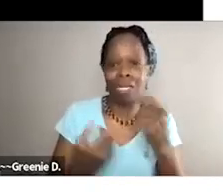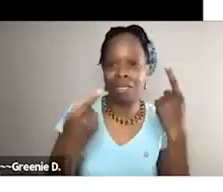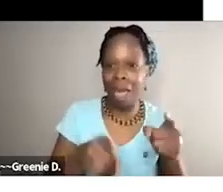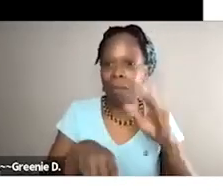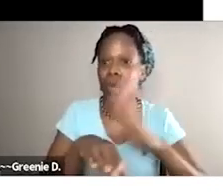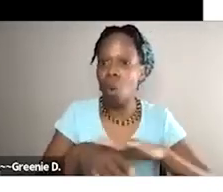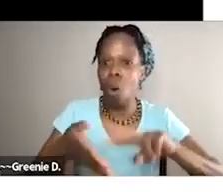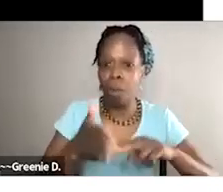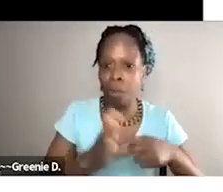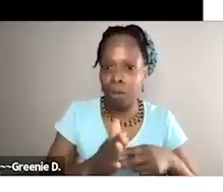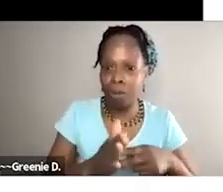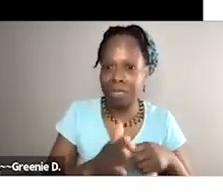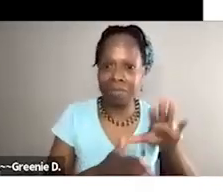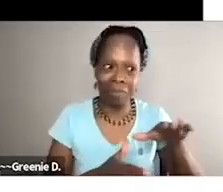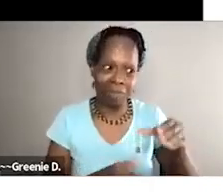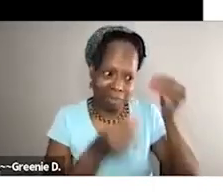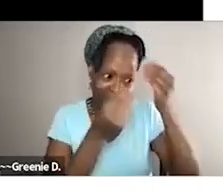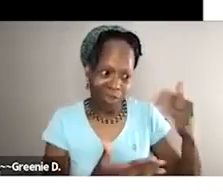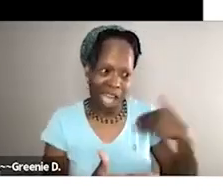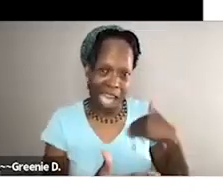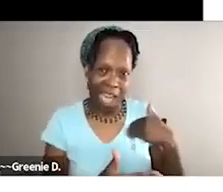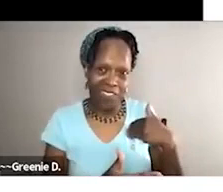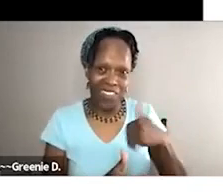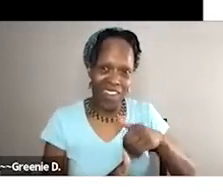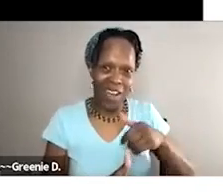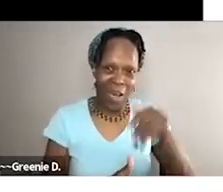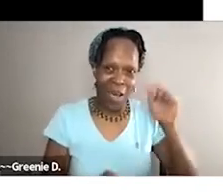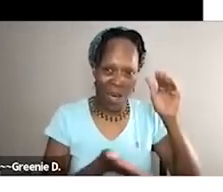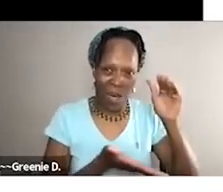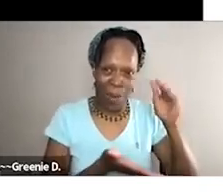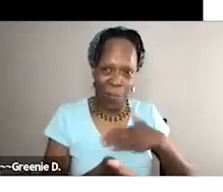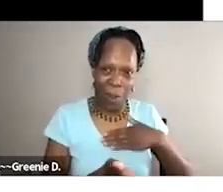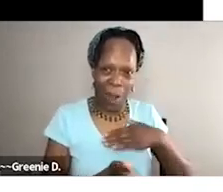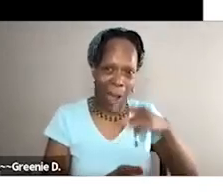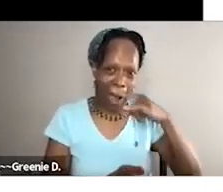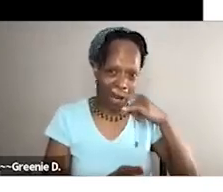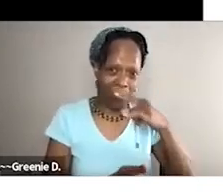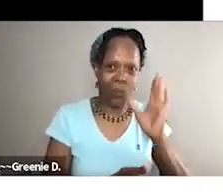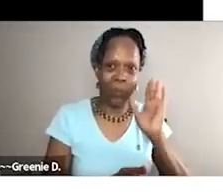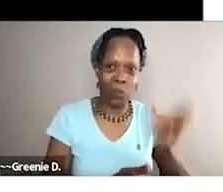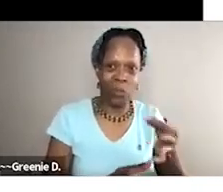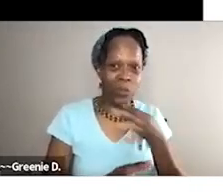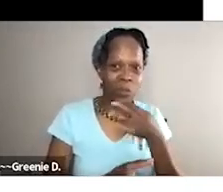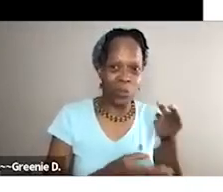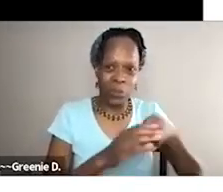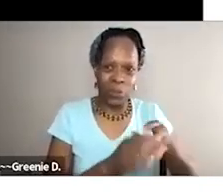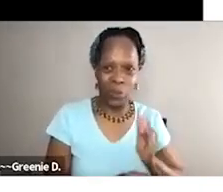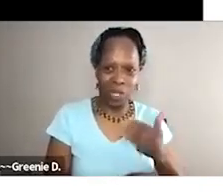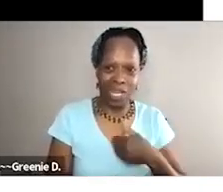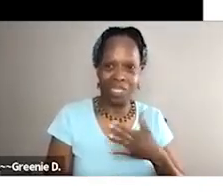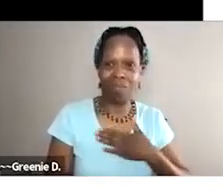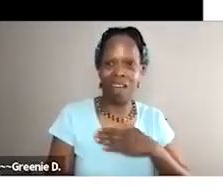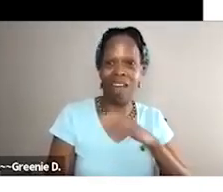So I'm getting a little person coming to join us. So I'm really sorry, everybody, but my five-year-old wants me to